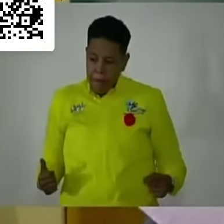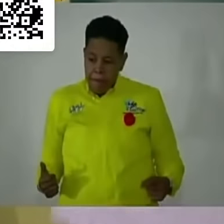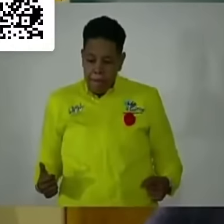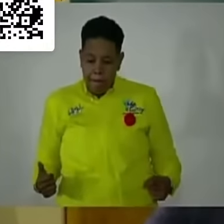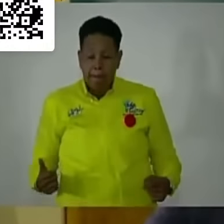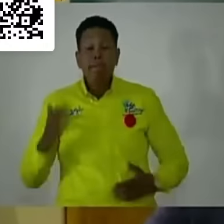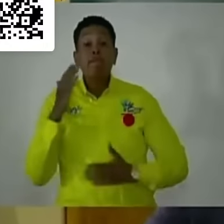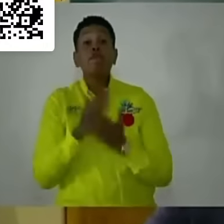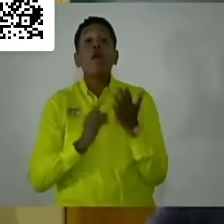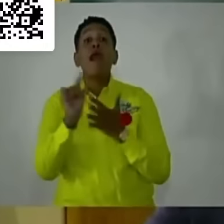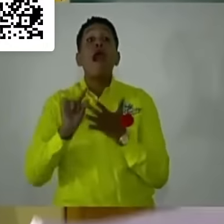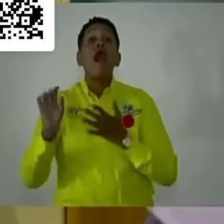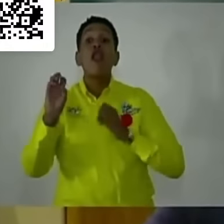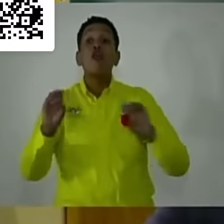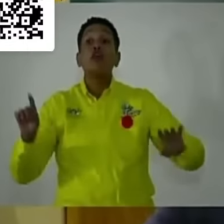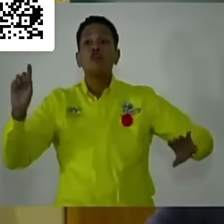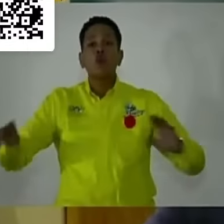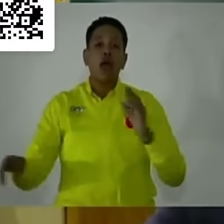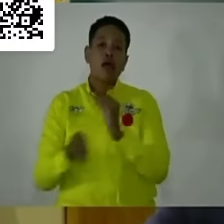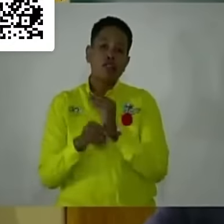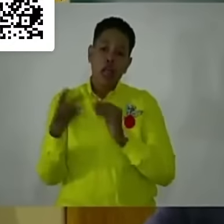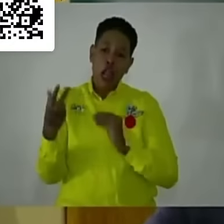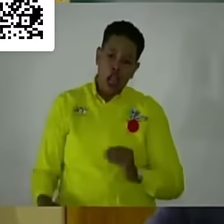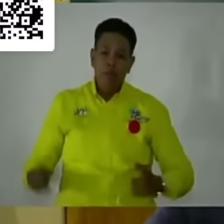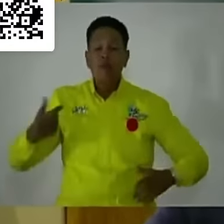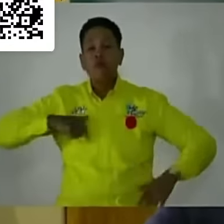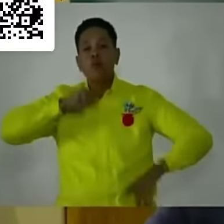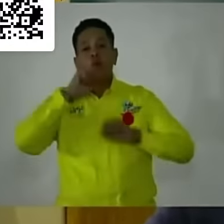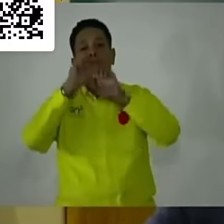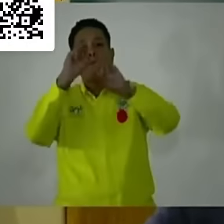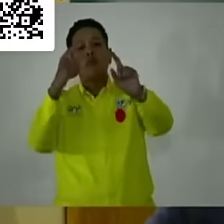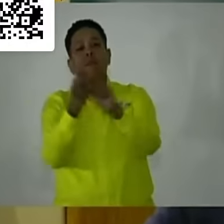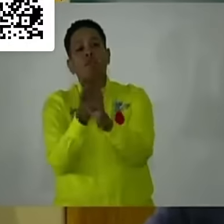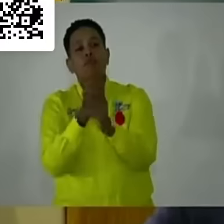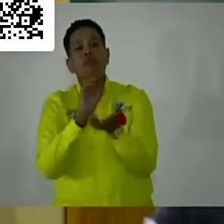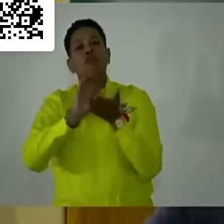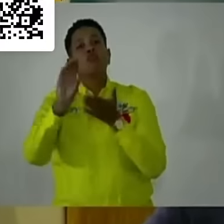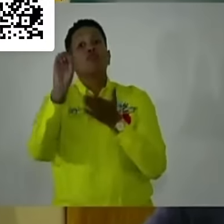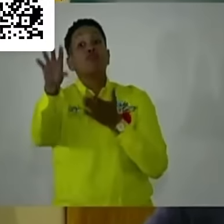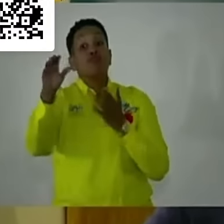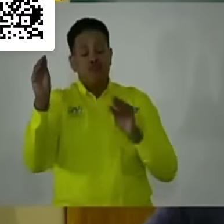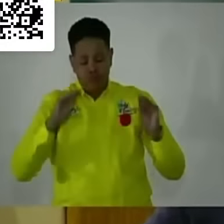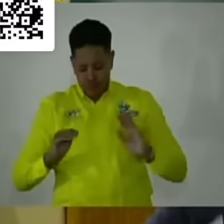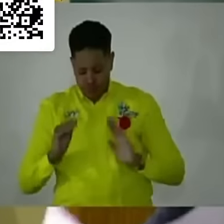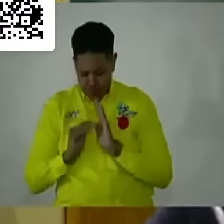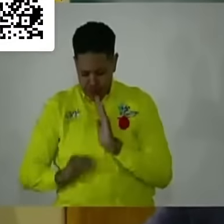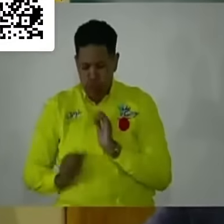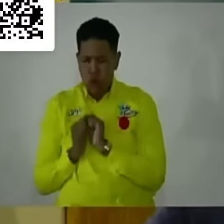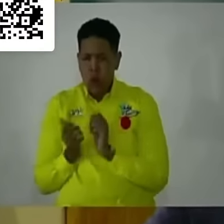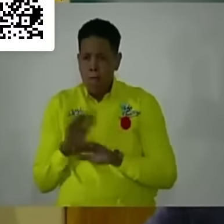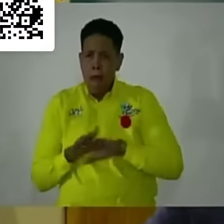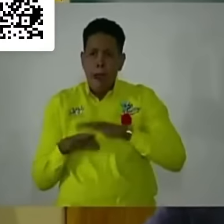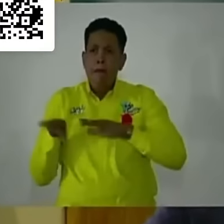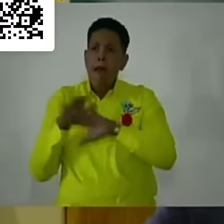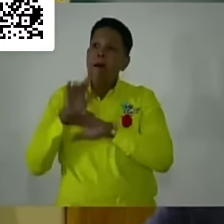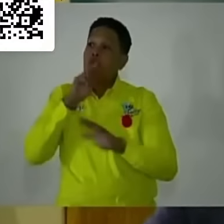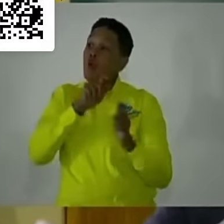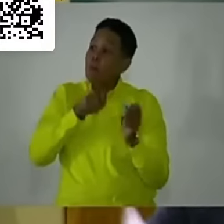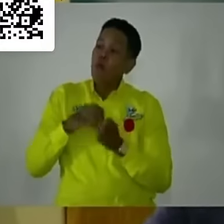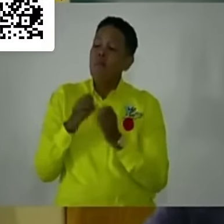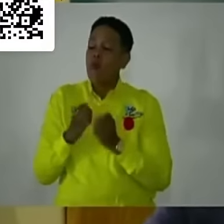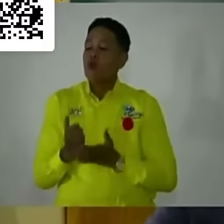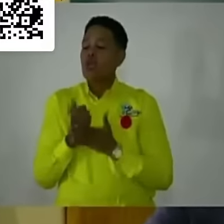some allocation should also come. And as such, we're putting an appropriate submission together to pull down some more to